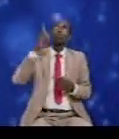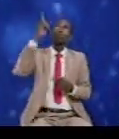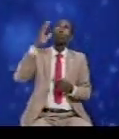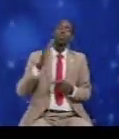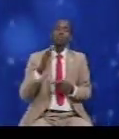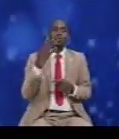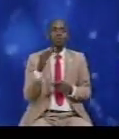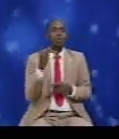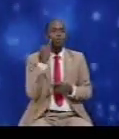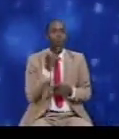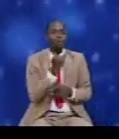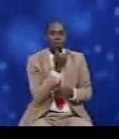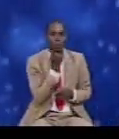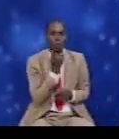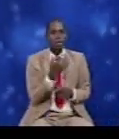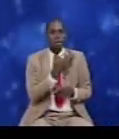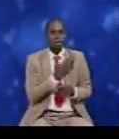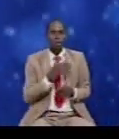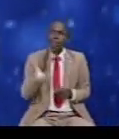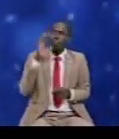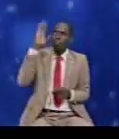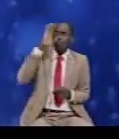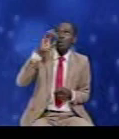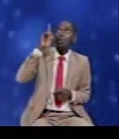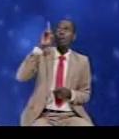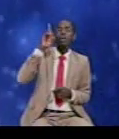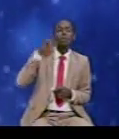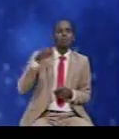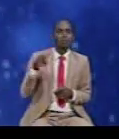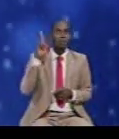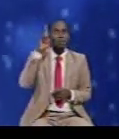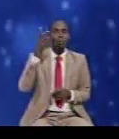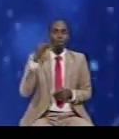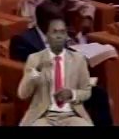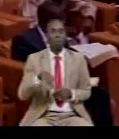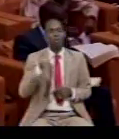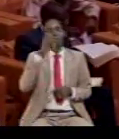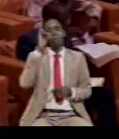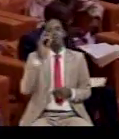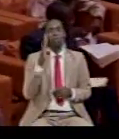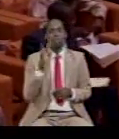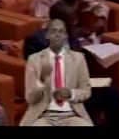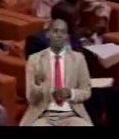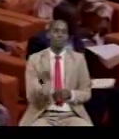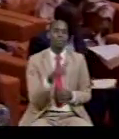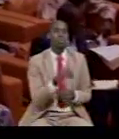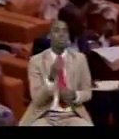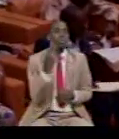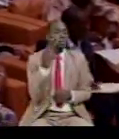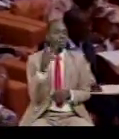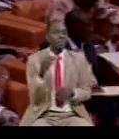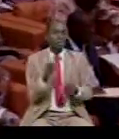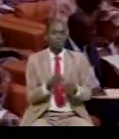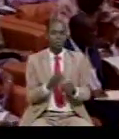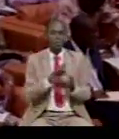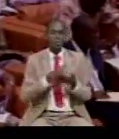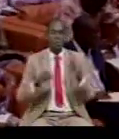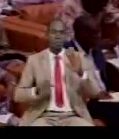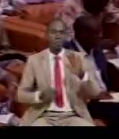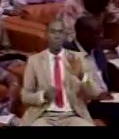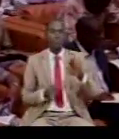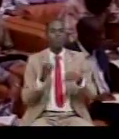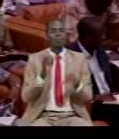sought him, he was found of them. Look at verse 5. In verse 5, in those days, in those